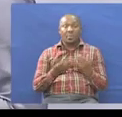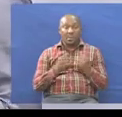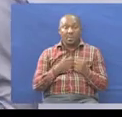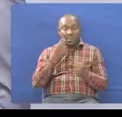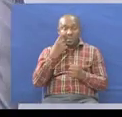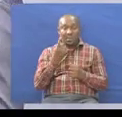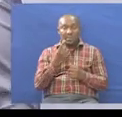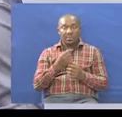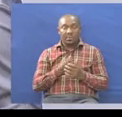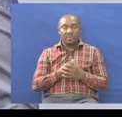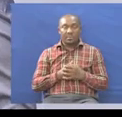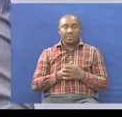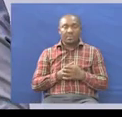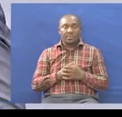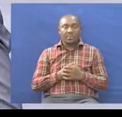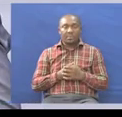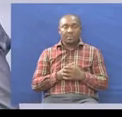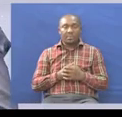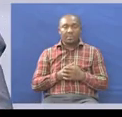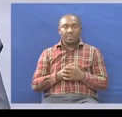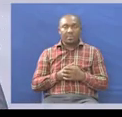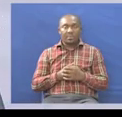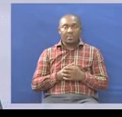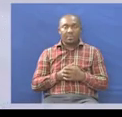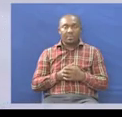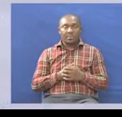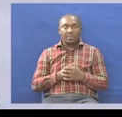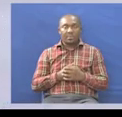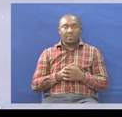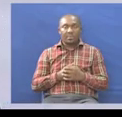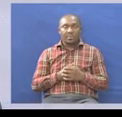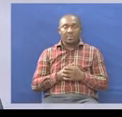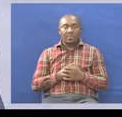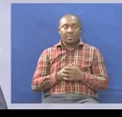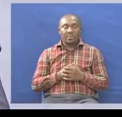Now we want to see, how does o'clock read?